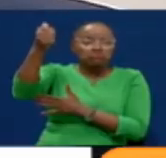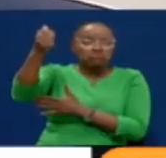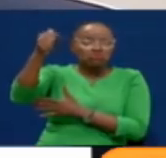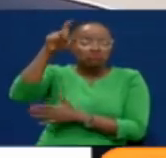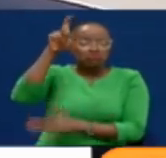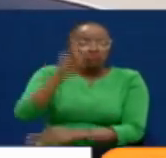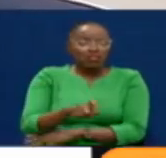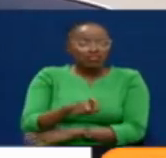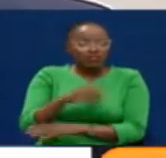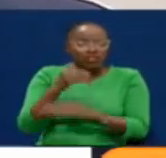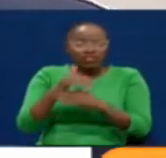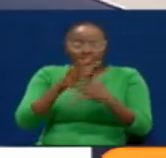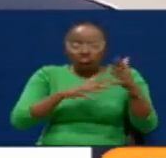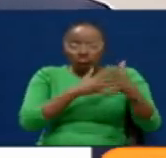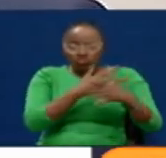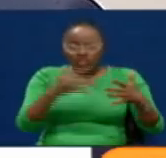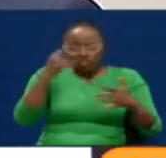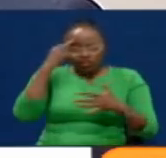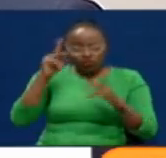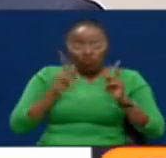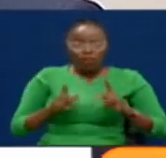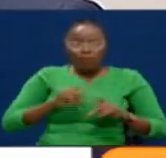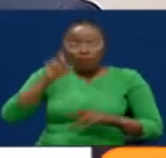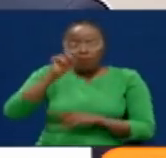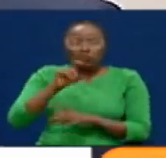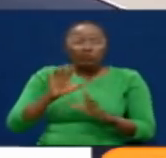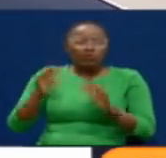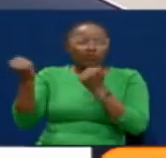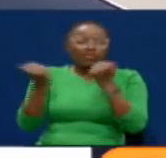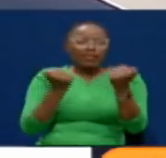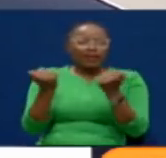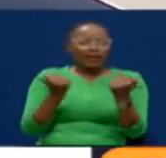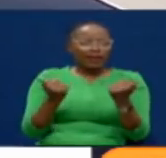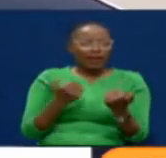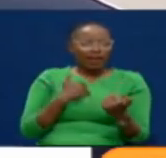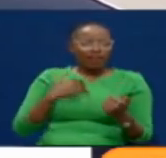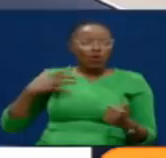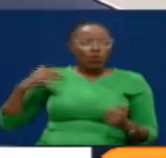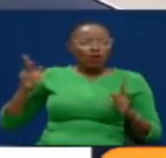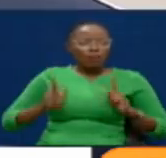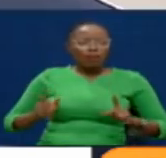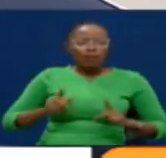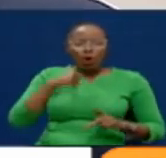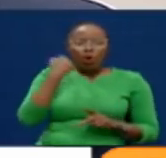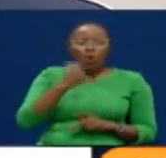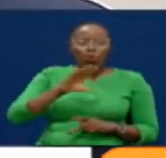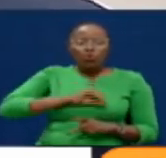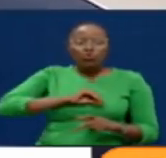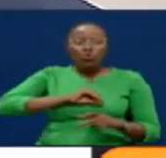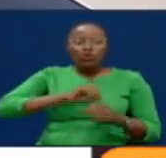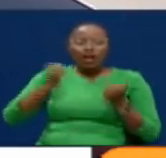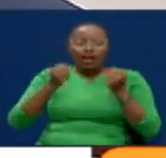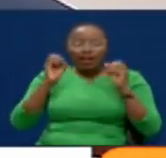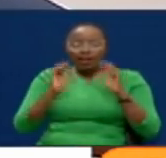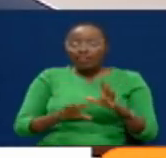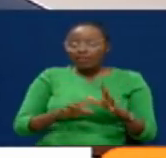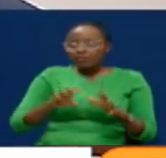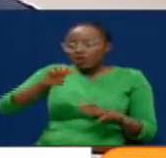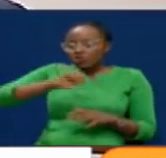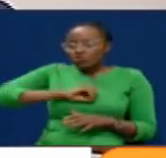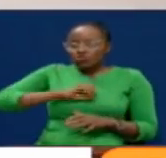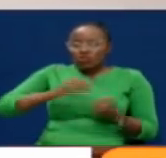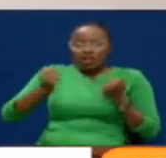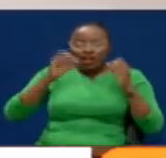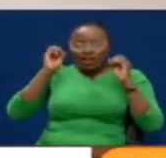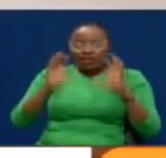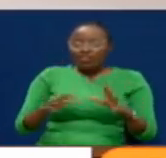necessary infrastructure for people to be able to leave their cars. I have buddies in New York, very rich guys, who don't own a car. You don't have to own a car in New York. Yes. You have